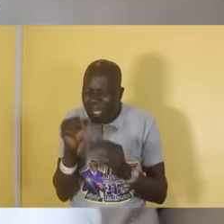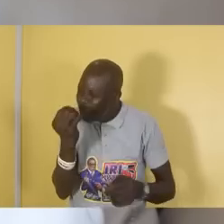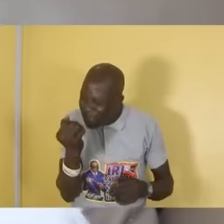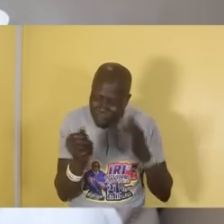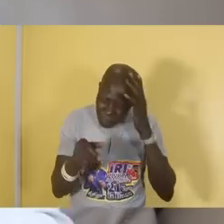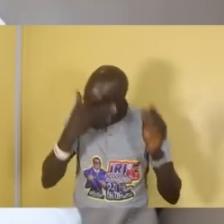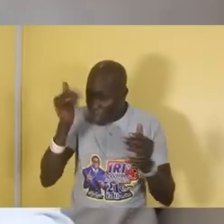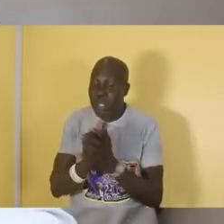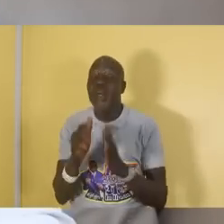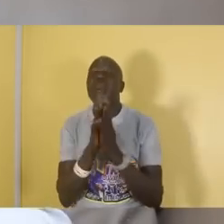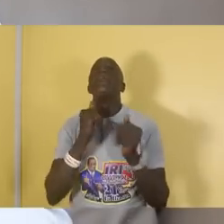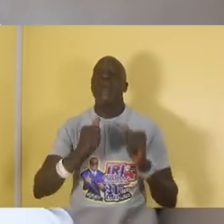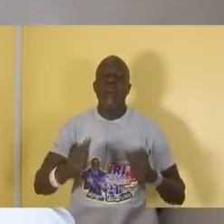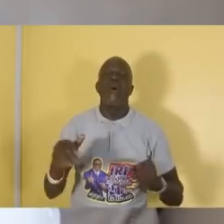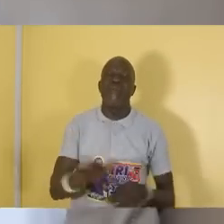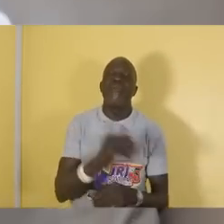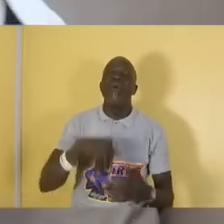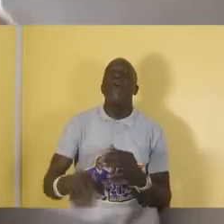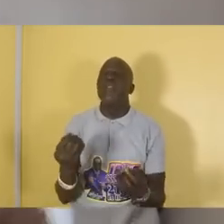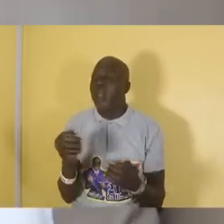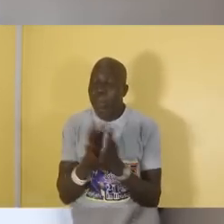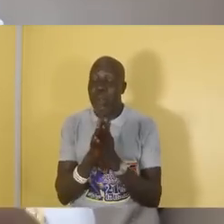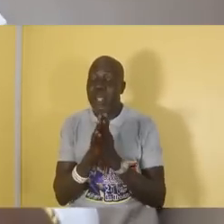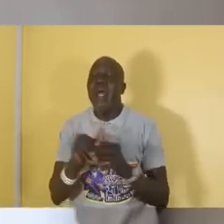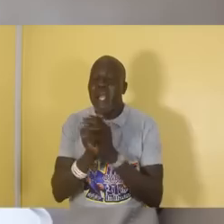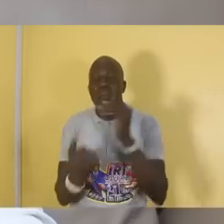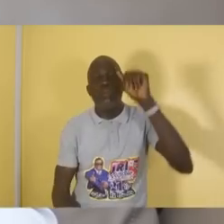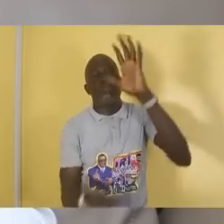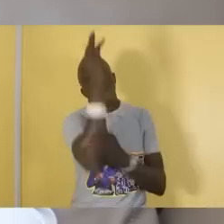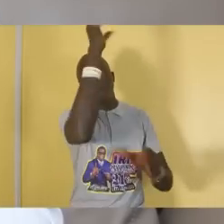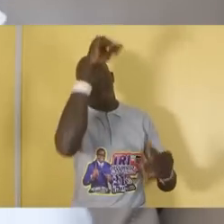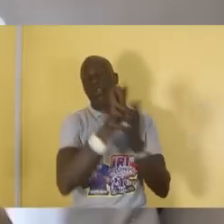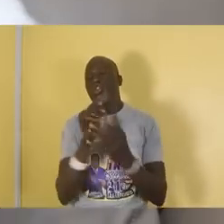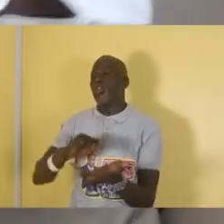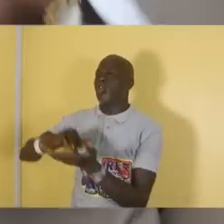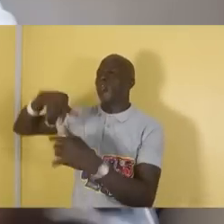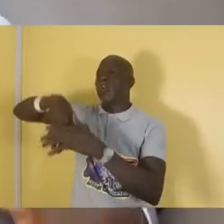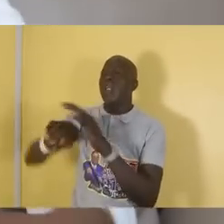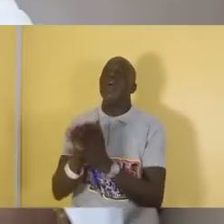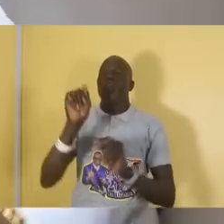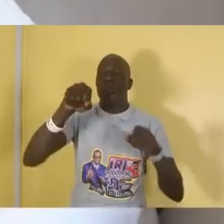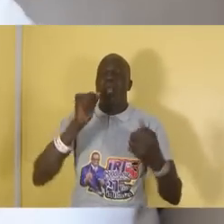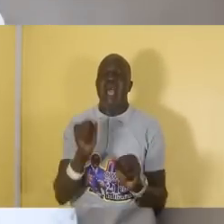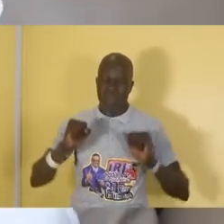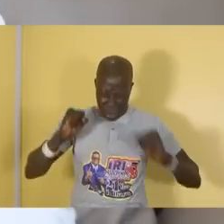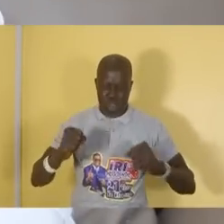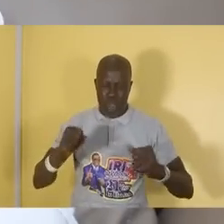I need agbara? You don't know that prayer is very powerful. Agbara no ma boost your boy. It's prayer that brings us your boy. Only me, Papa, this is it. You can have strength to